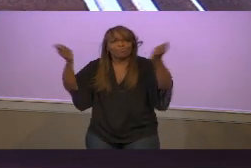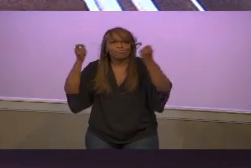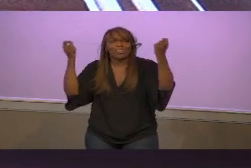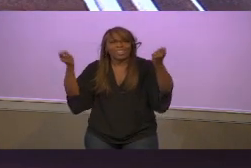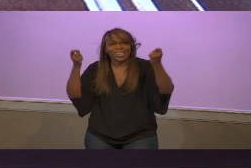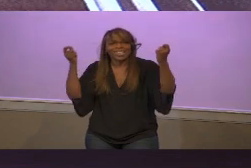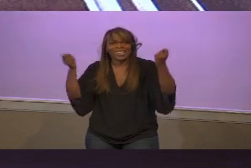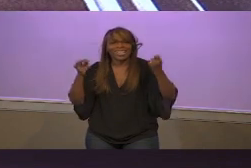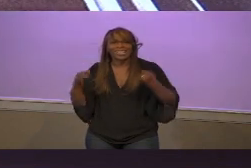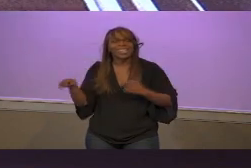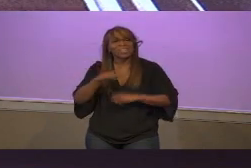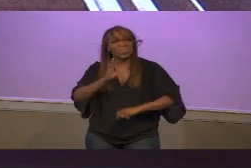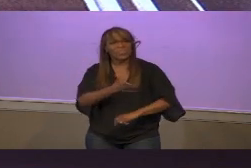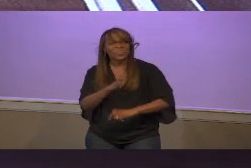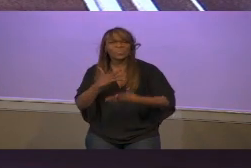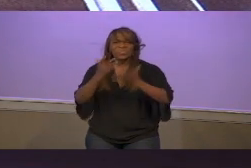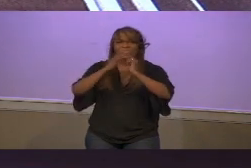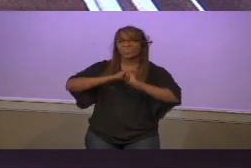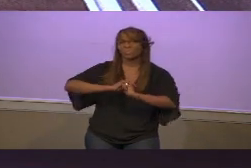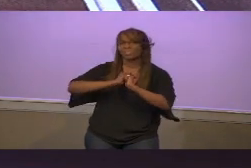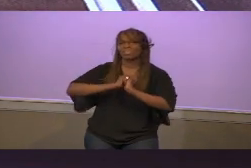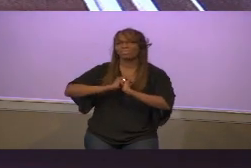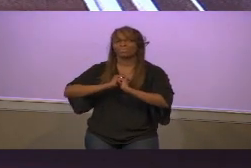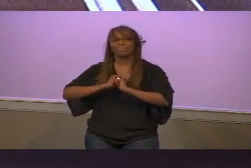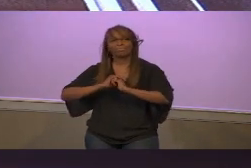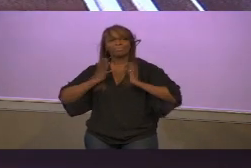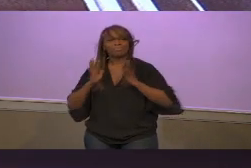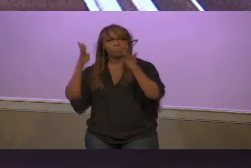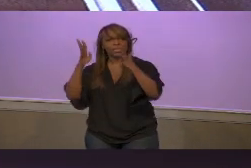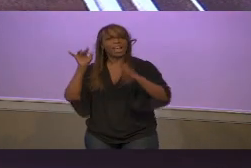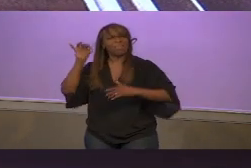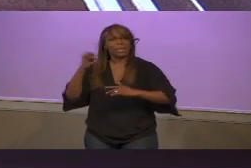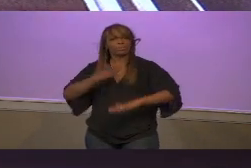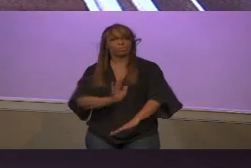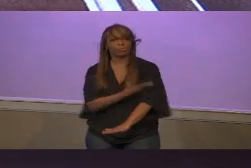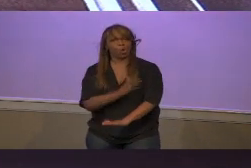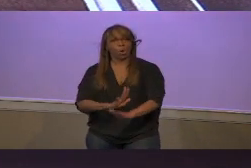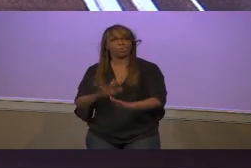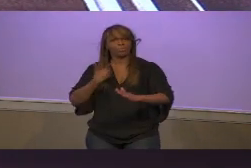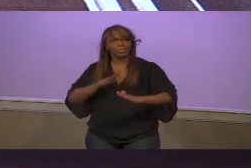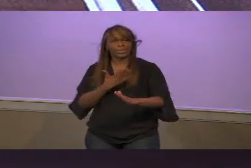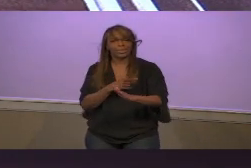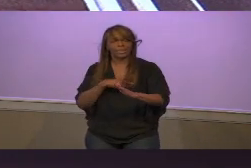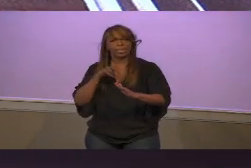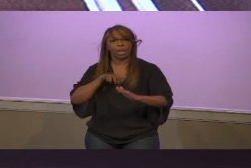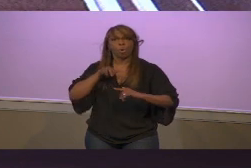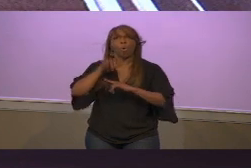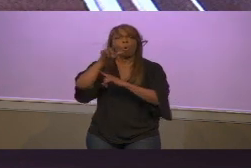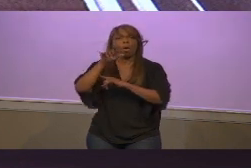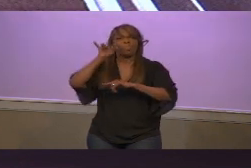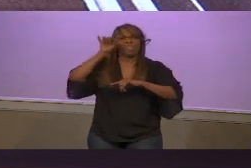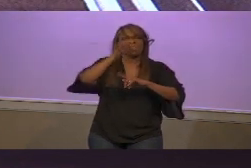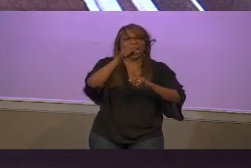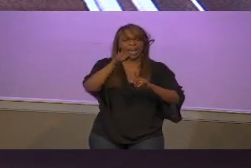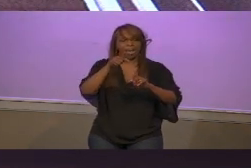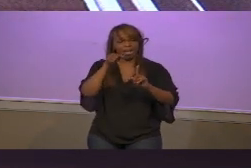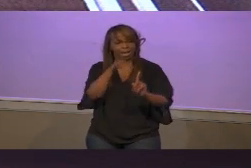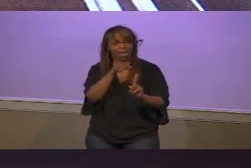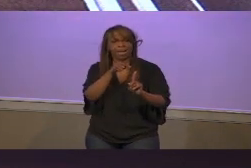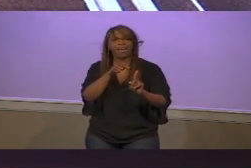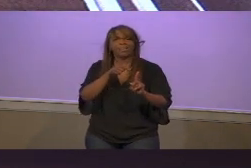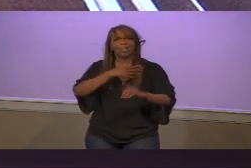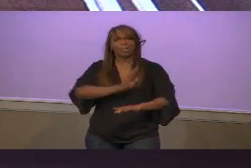They would sing songs of worship and of praise. And this particular psalm is the fifth of